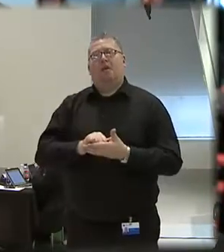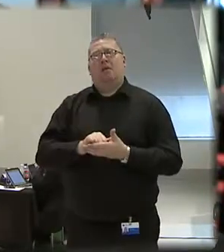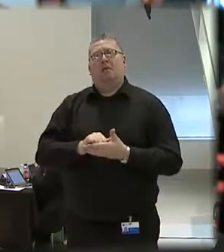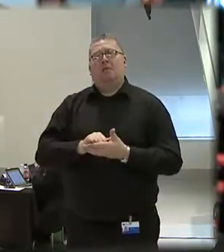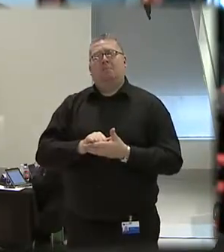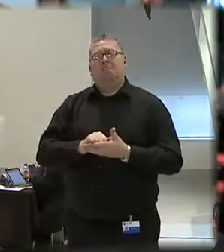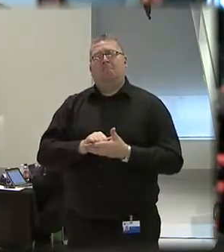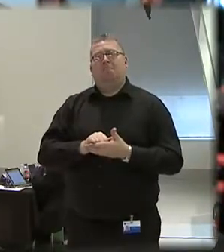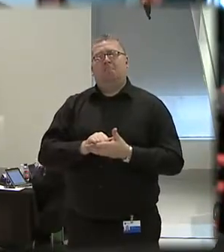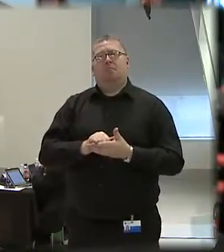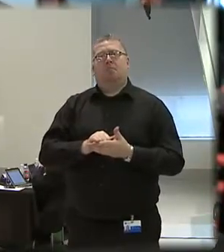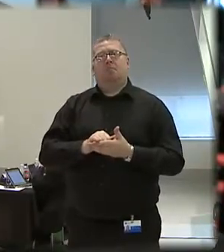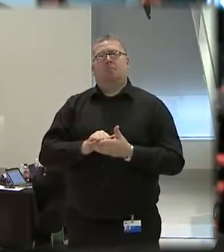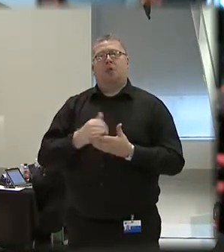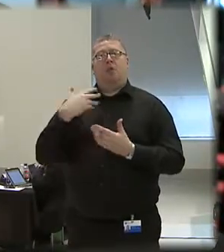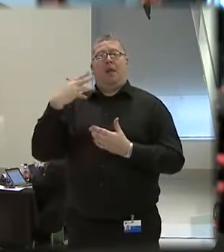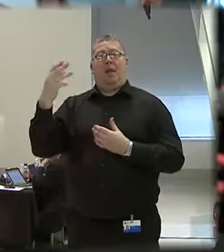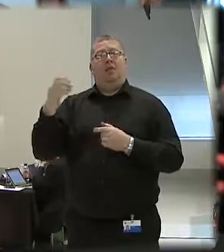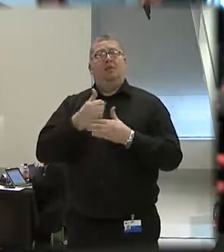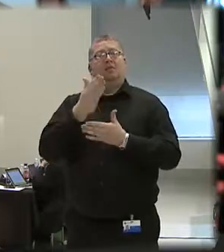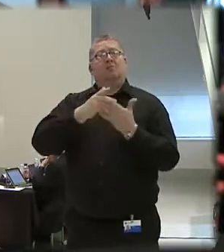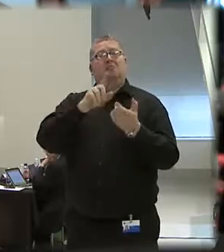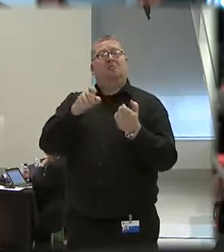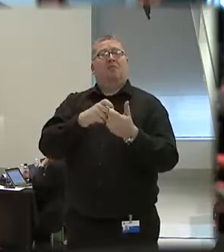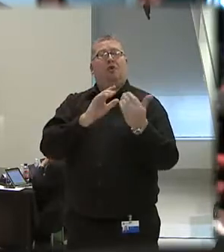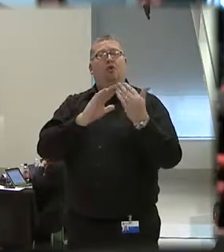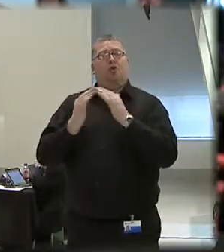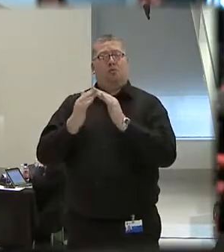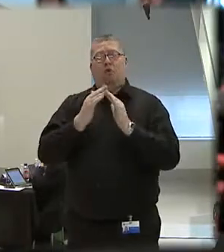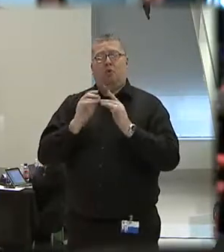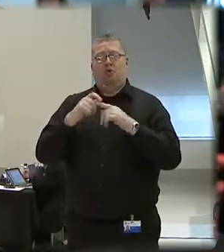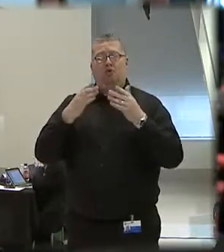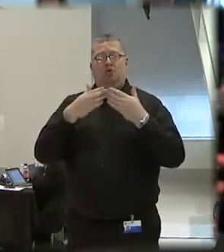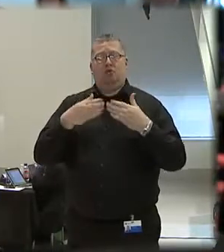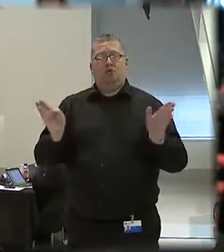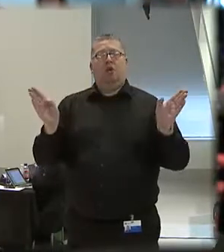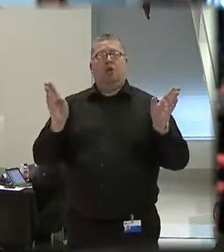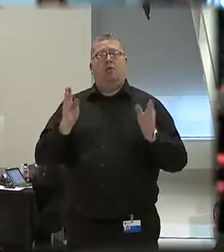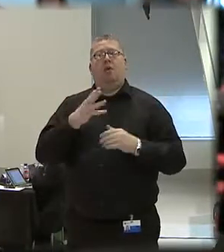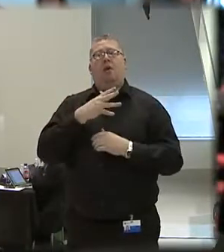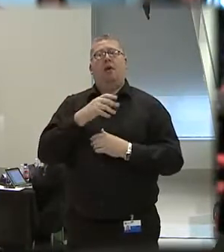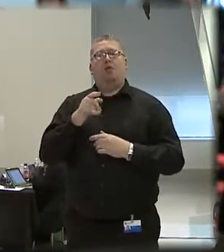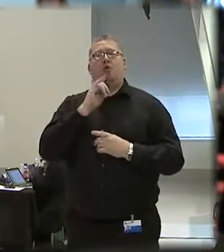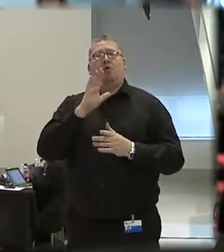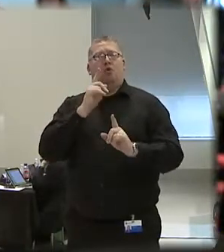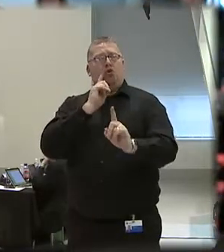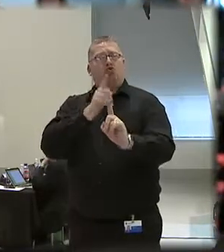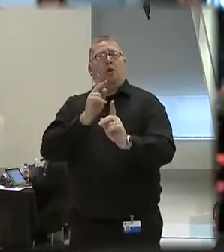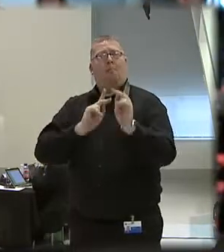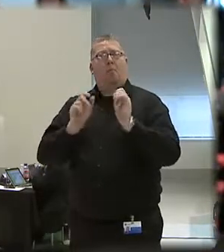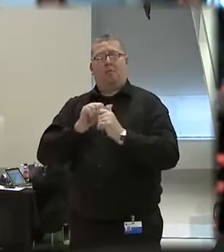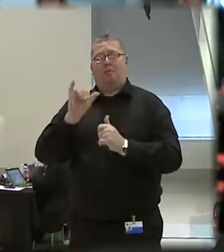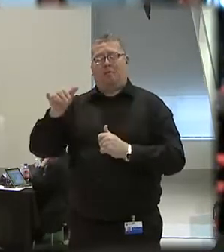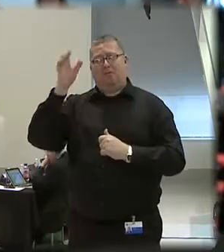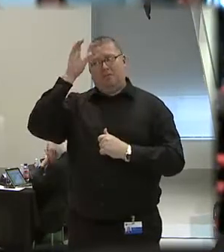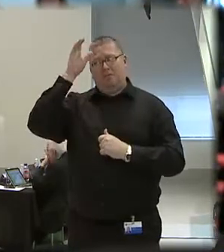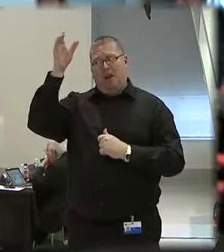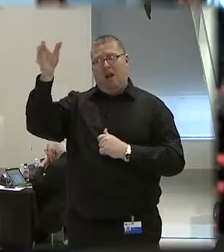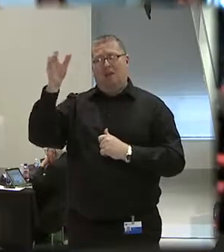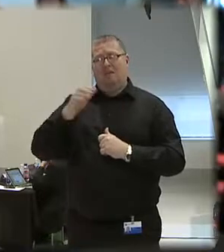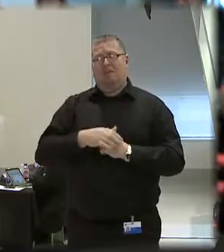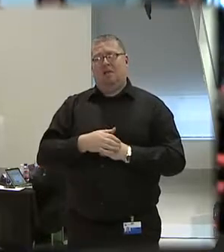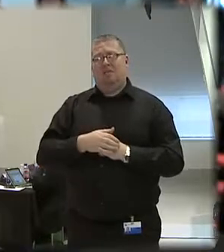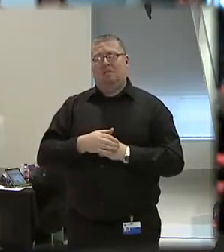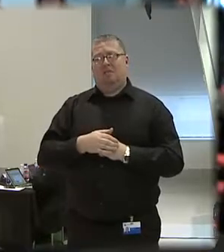you're going out into certain communities, or you're going out into communities in general, and you are sort of targeting people with this idea that